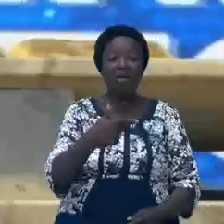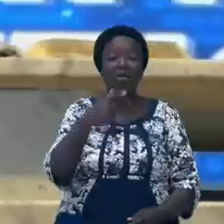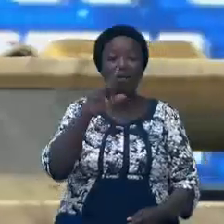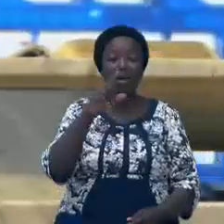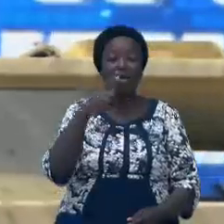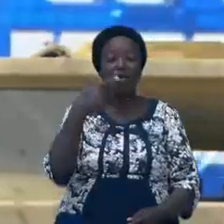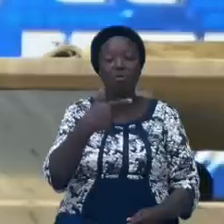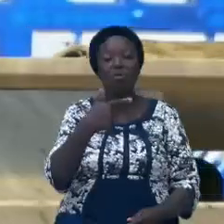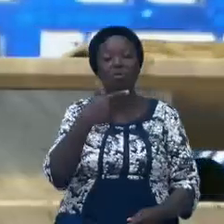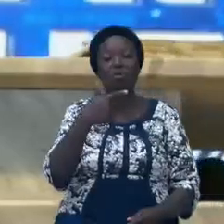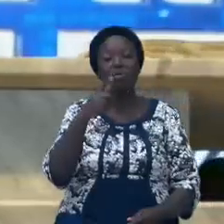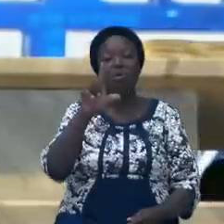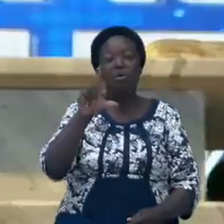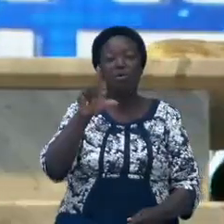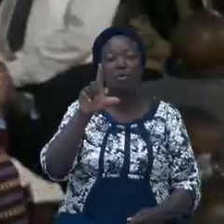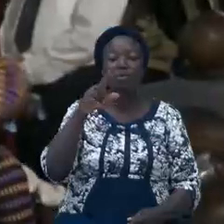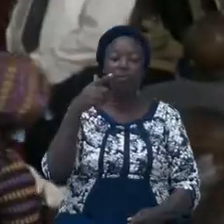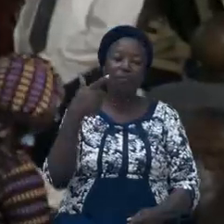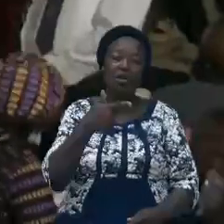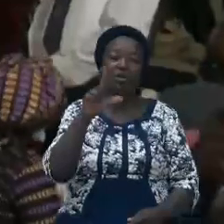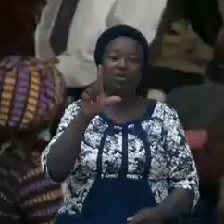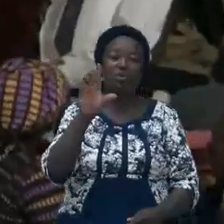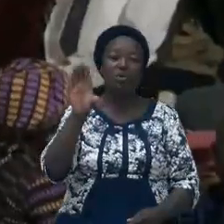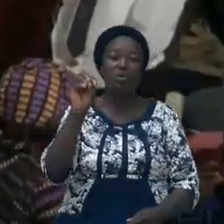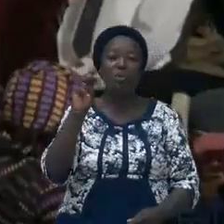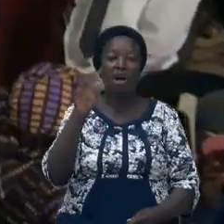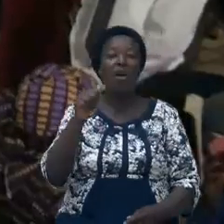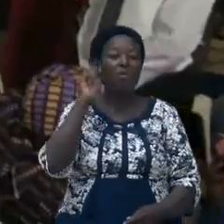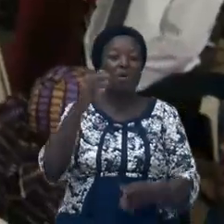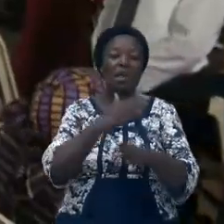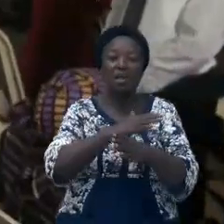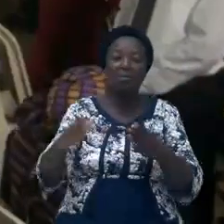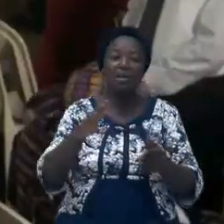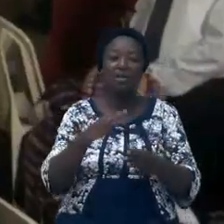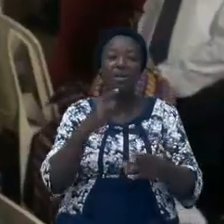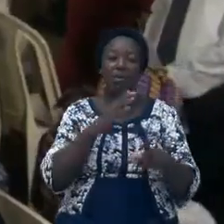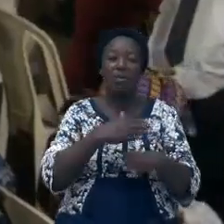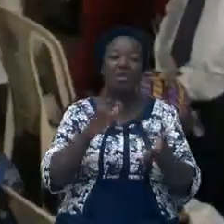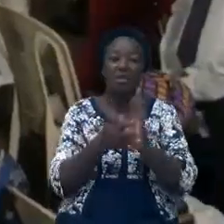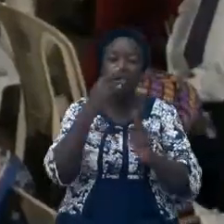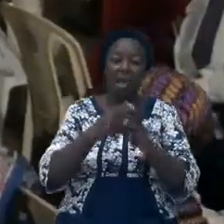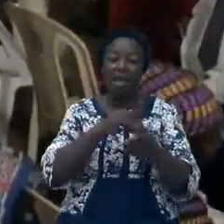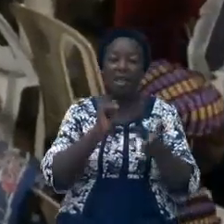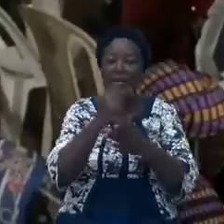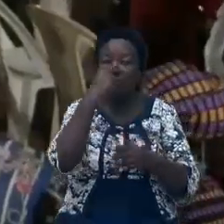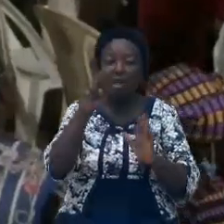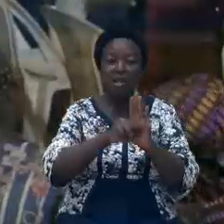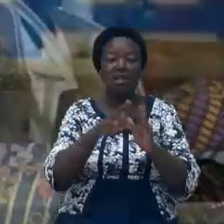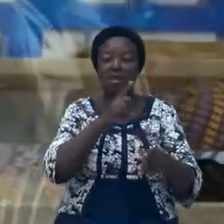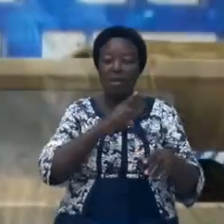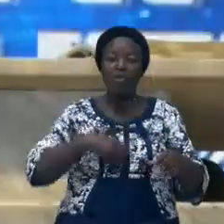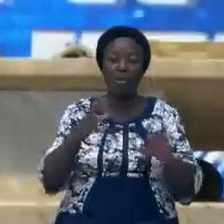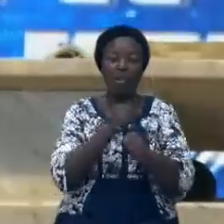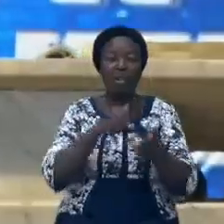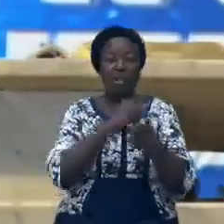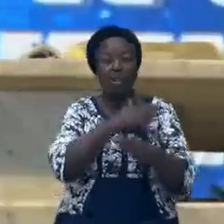glaucoma will be cleansed up. Cataract will get up. My sight will become bright.